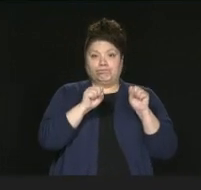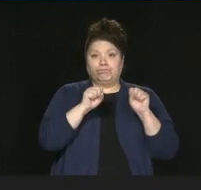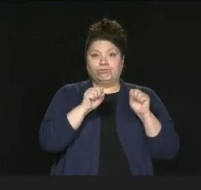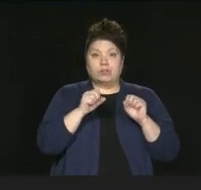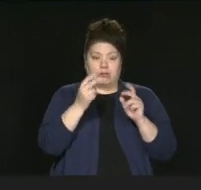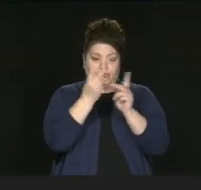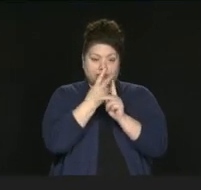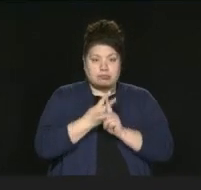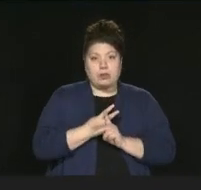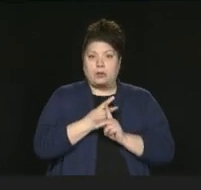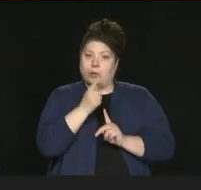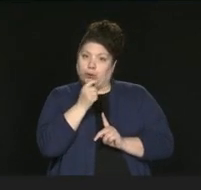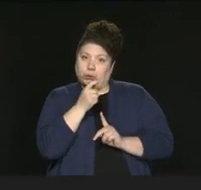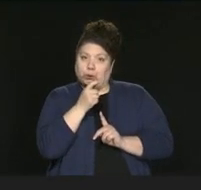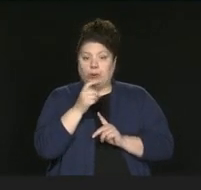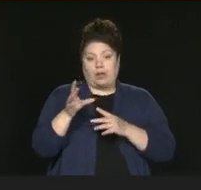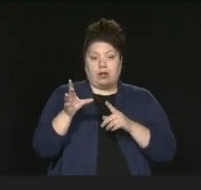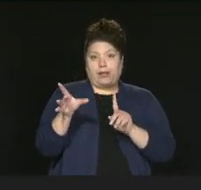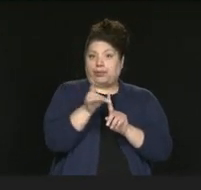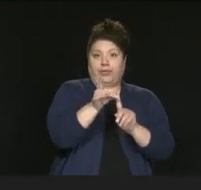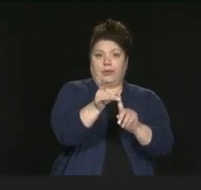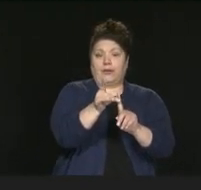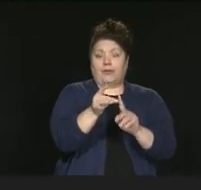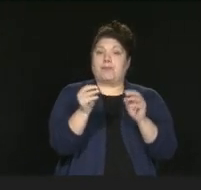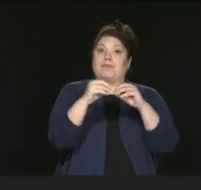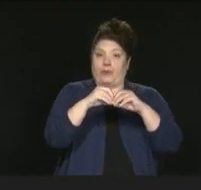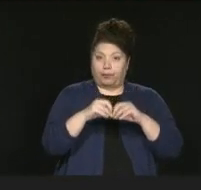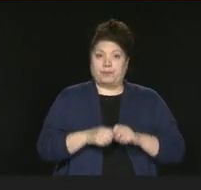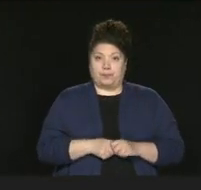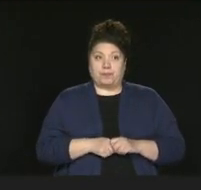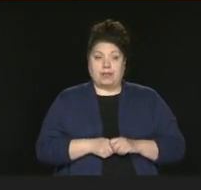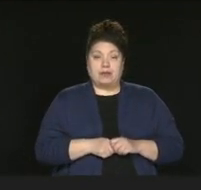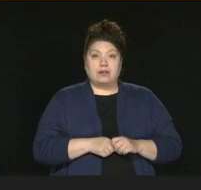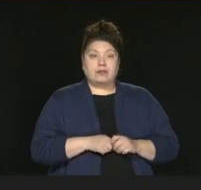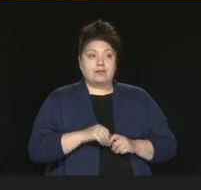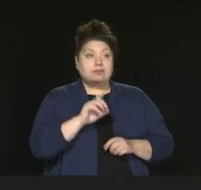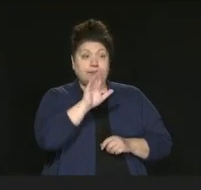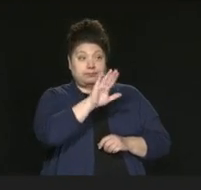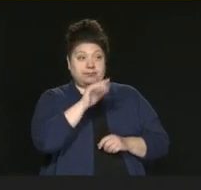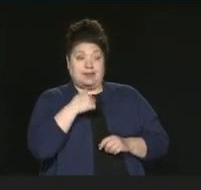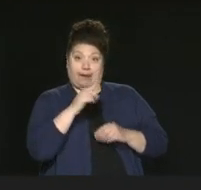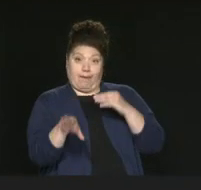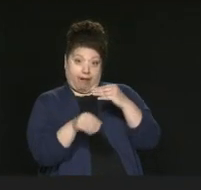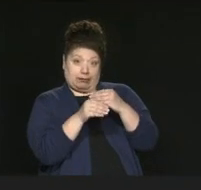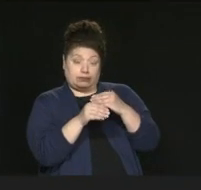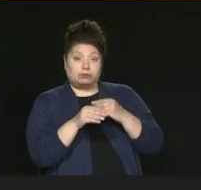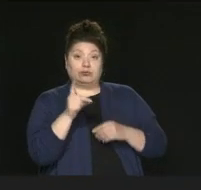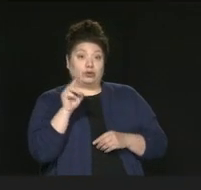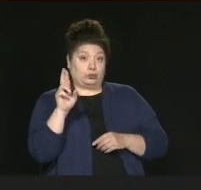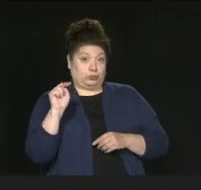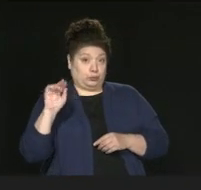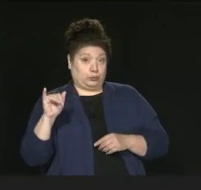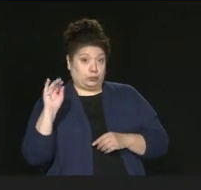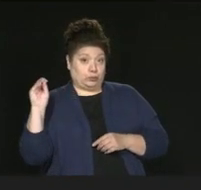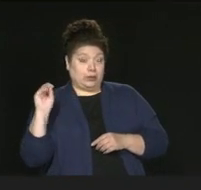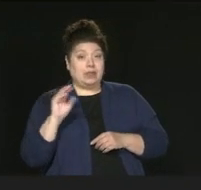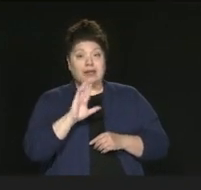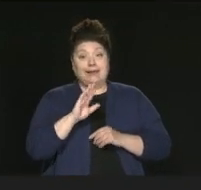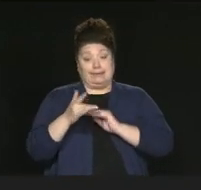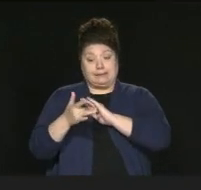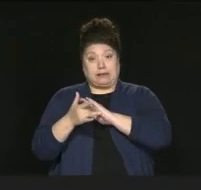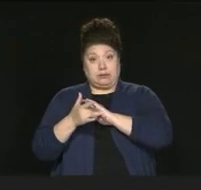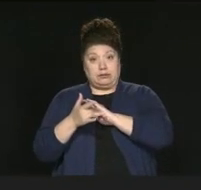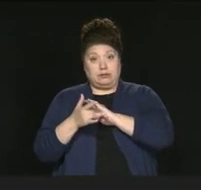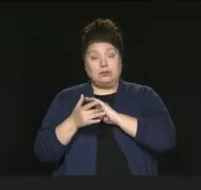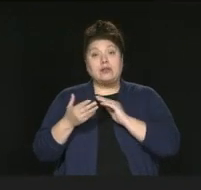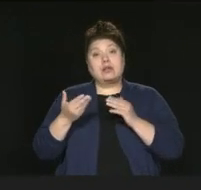Yes, Dr. New, I can just maybe add to that that certainly that at the technical level, our staff are having active discussion with our counterparts in the